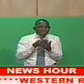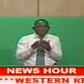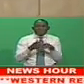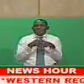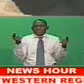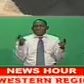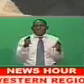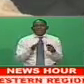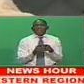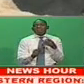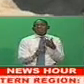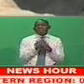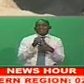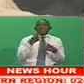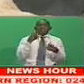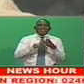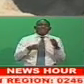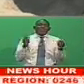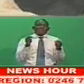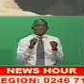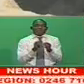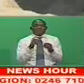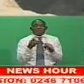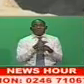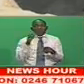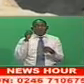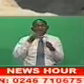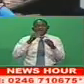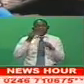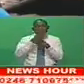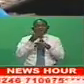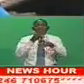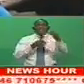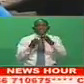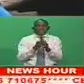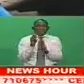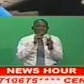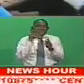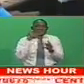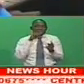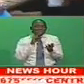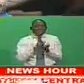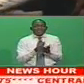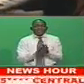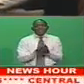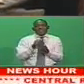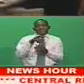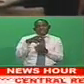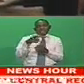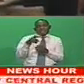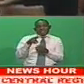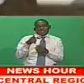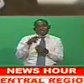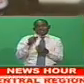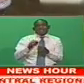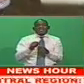is exclusive of freight and other charges. Apart from the foreign exchange that is lost, experts say chlorine gas can